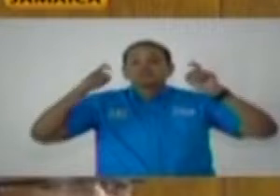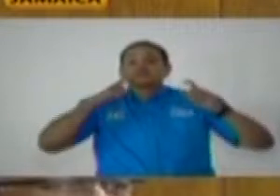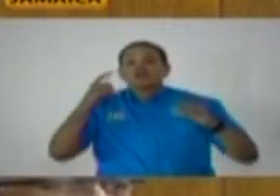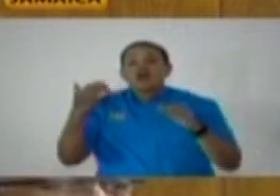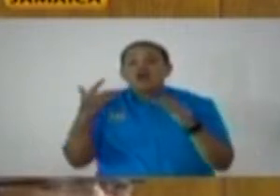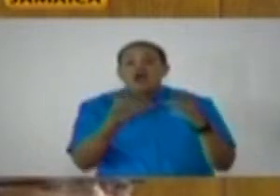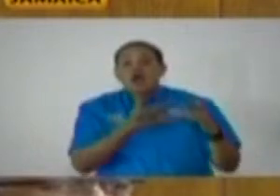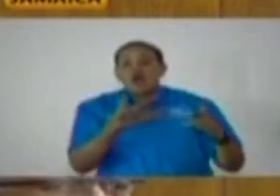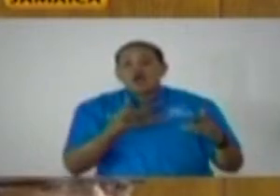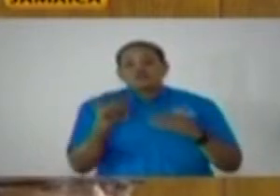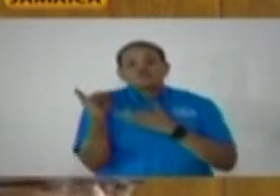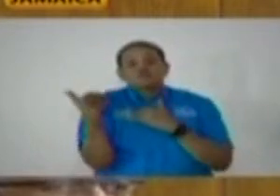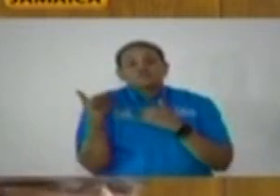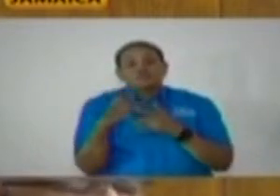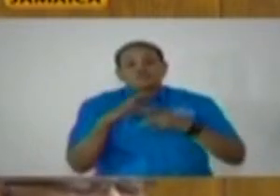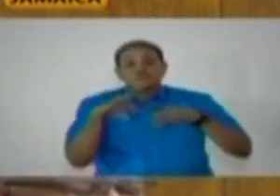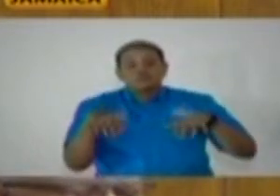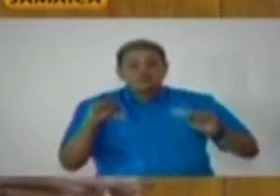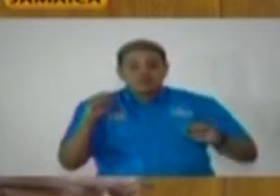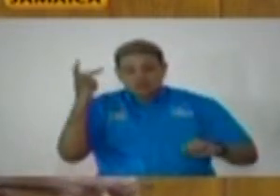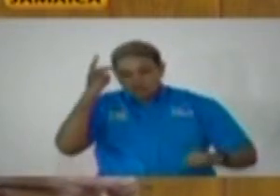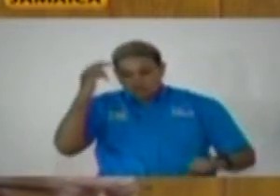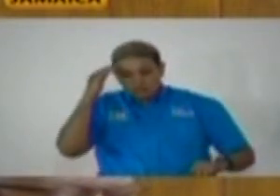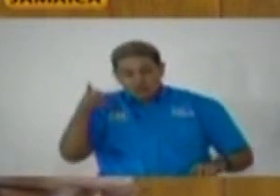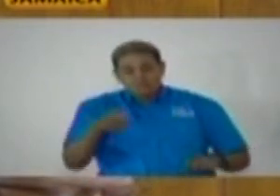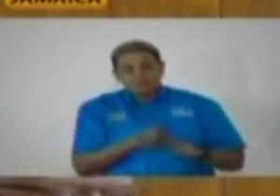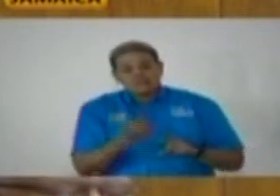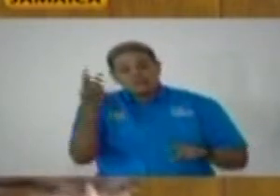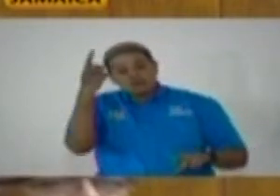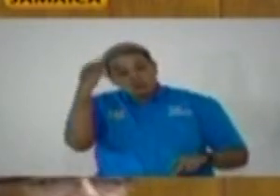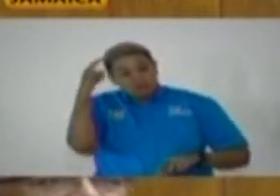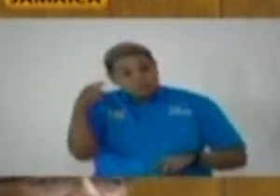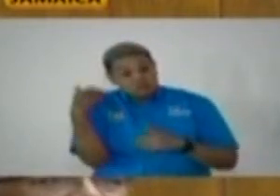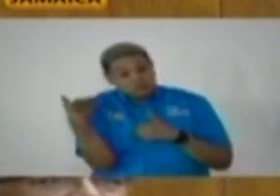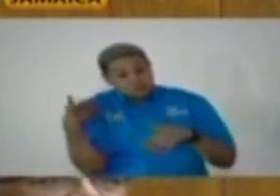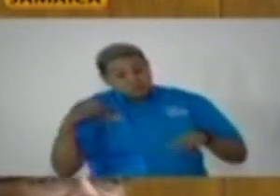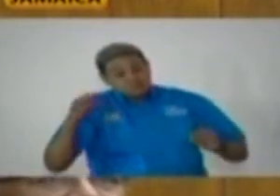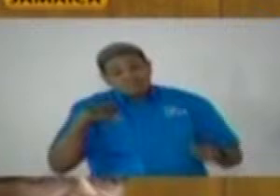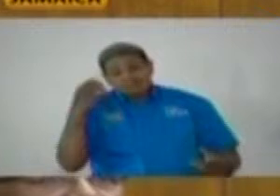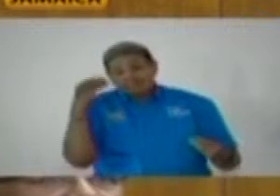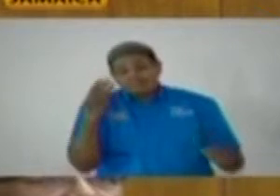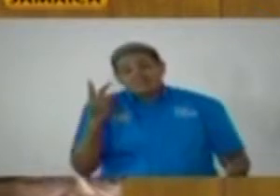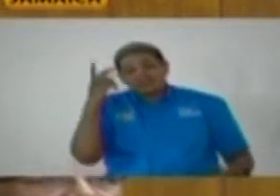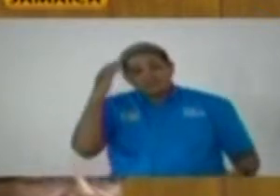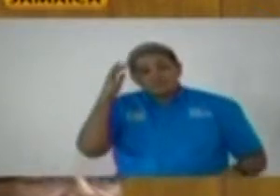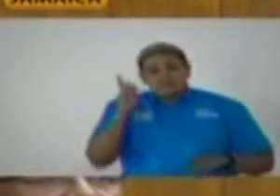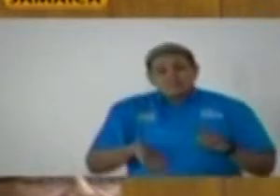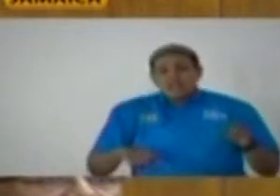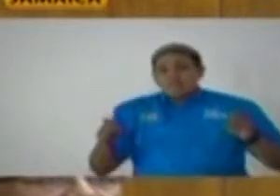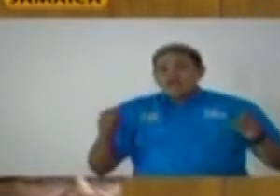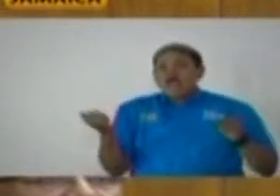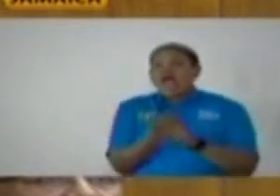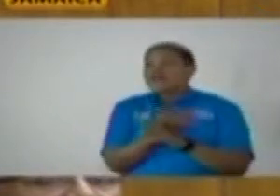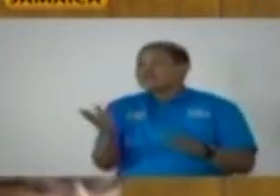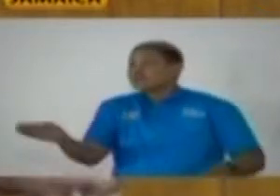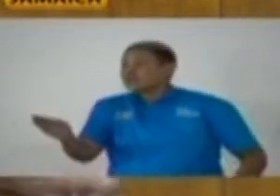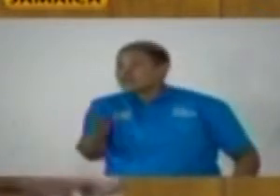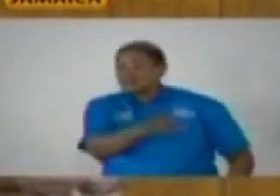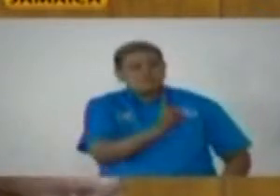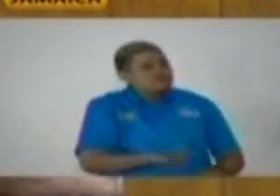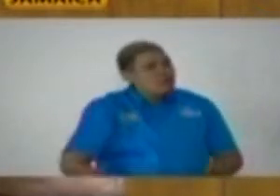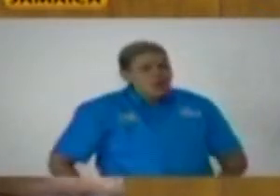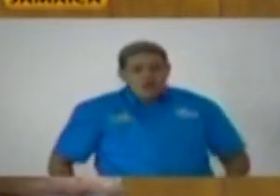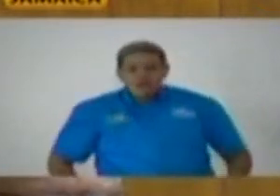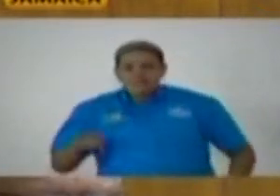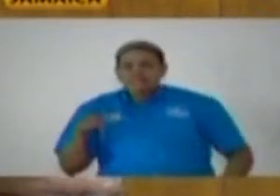portfolio of the Prime Minister. The Prime Minister, It is the Prime Minister. And I will tell you, a Prime Minister can't deal with every single agency.